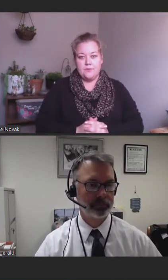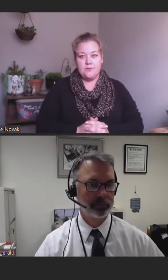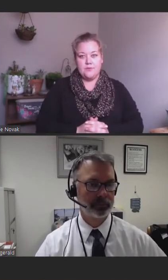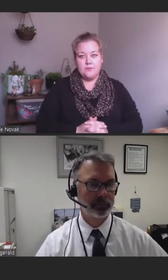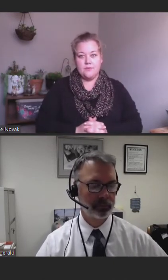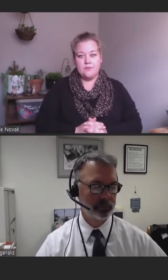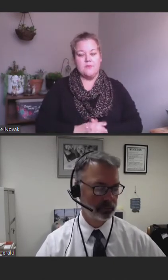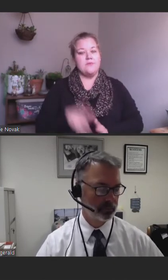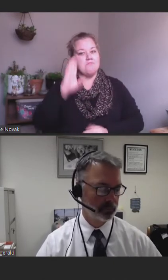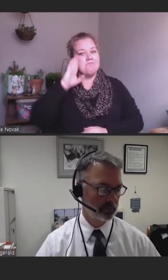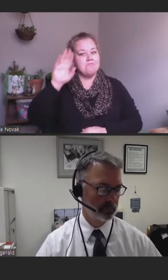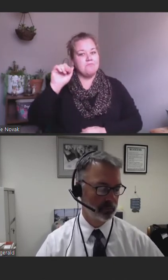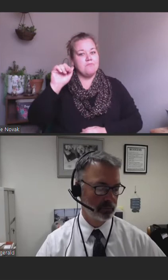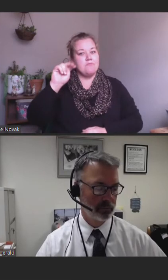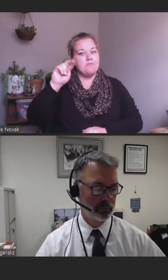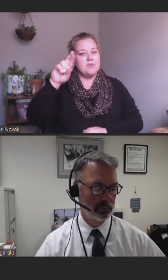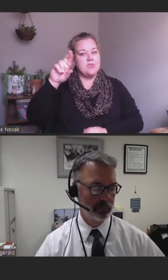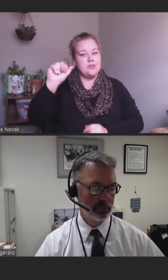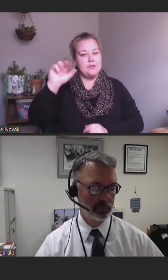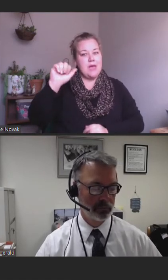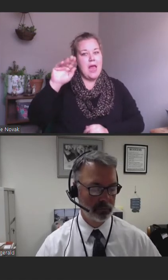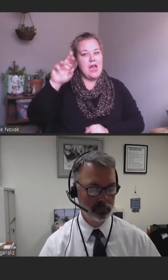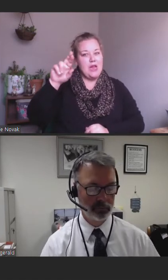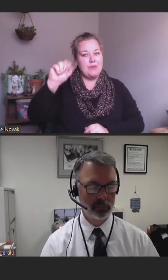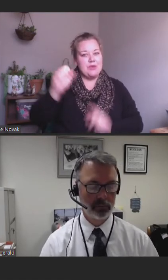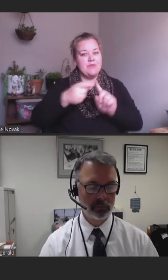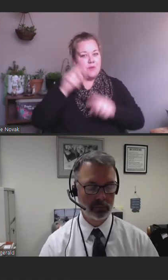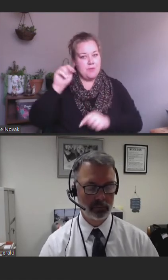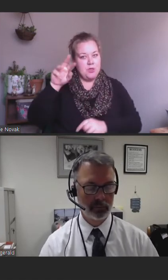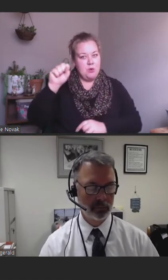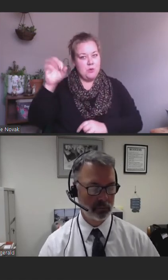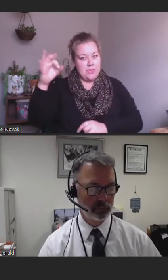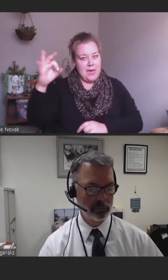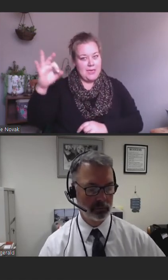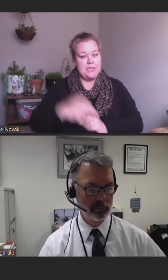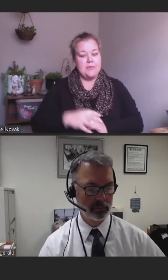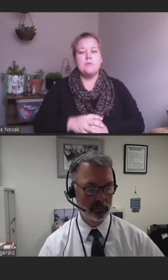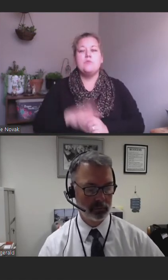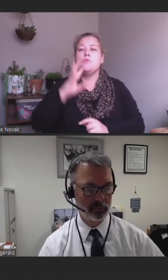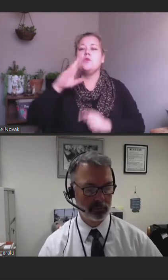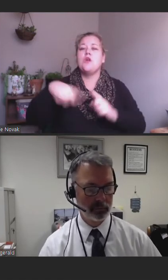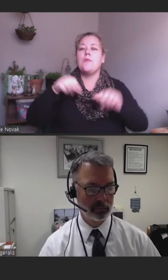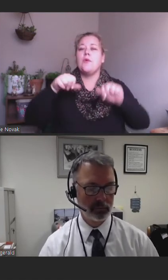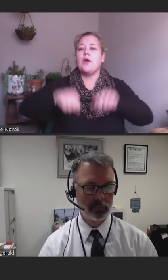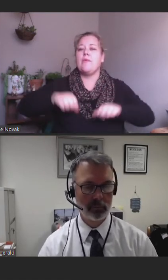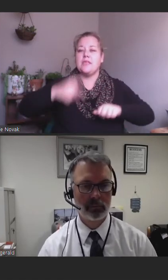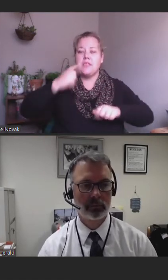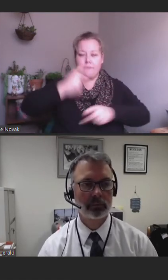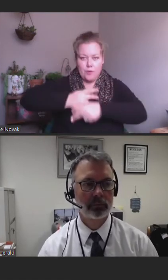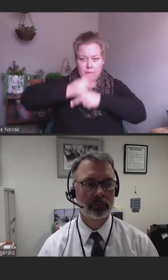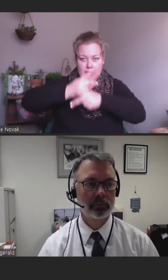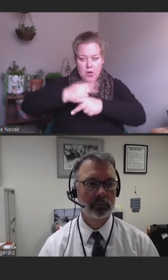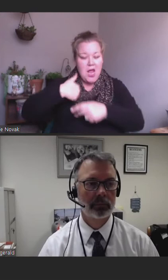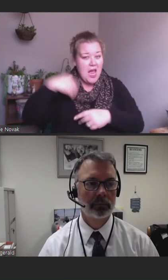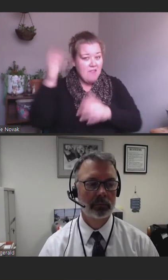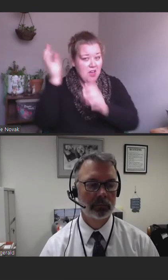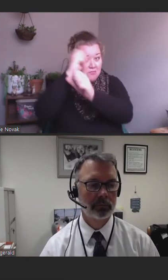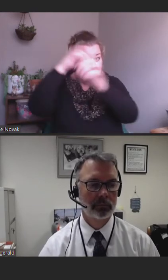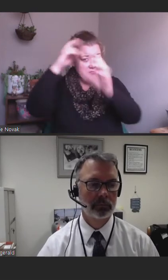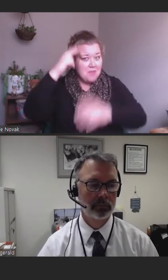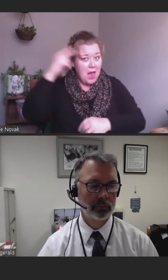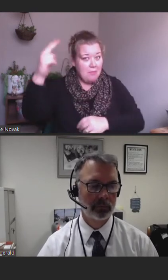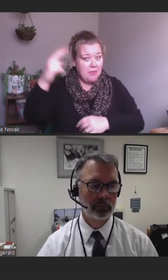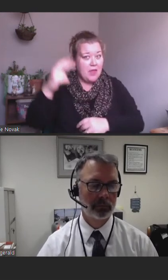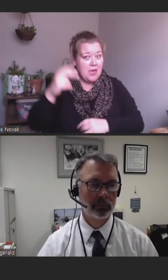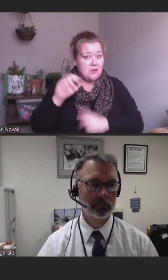Hello, this is Andrea Elbers from News 19. As we talk about capacity for care, I have a hypothetical scenario, which may be a little grim, but I do